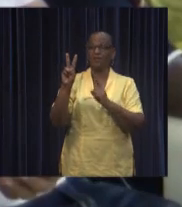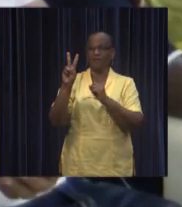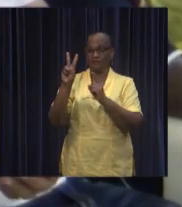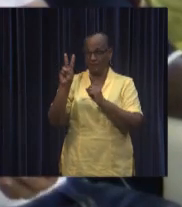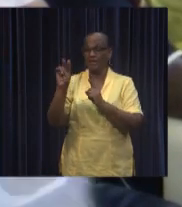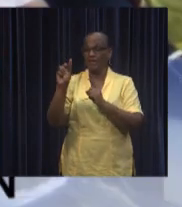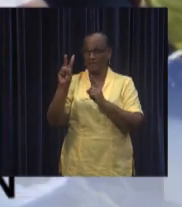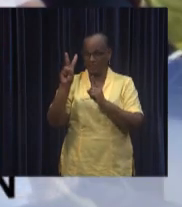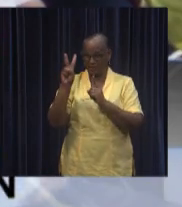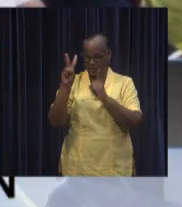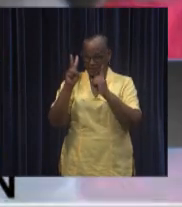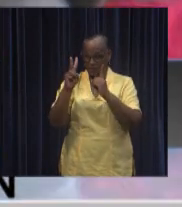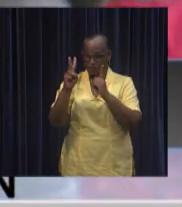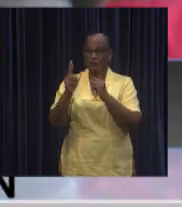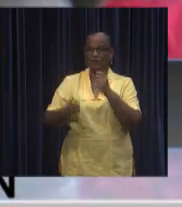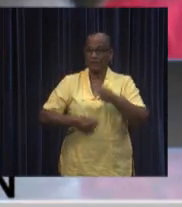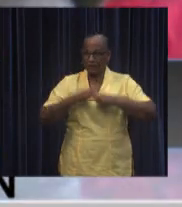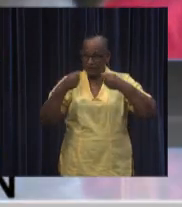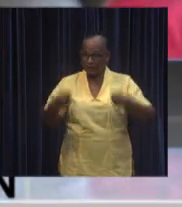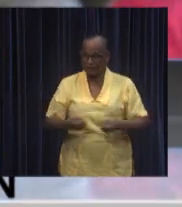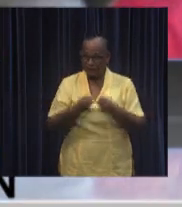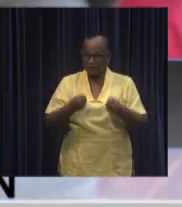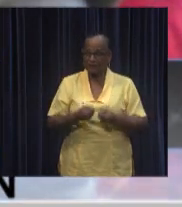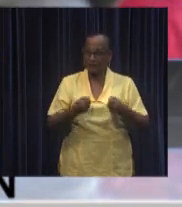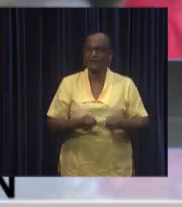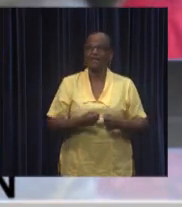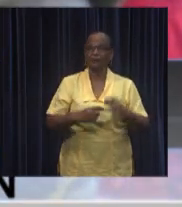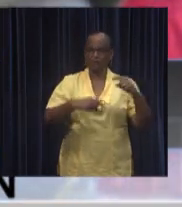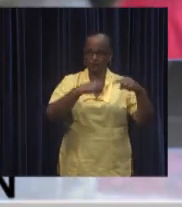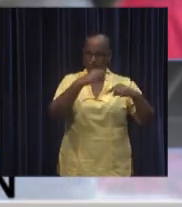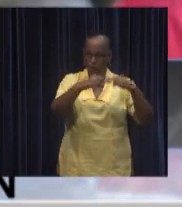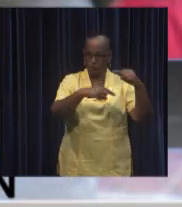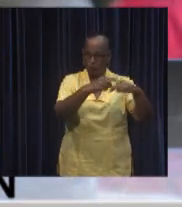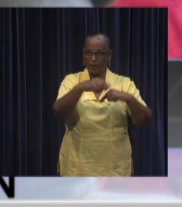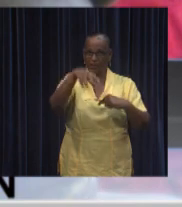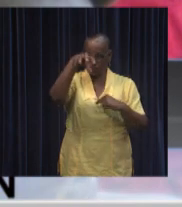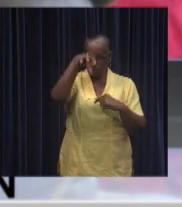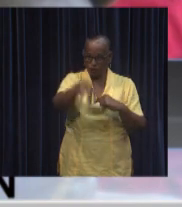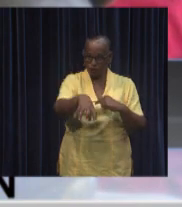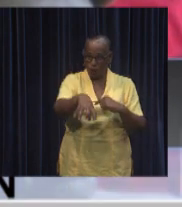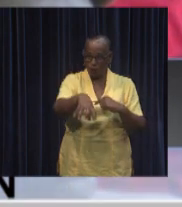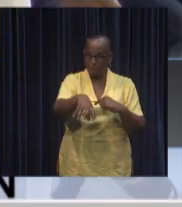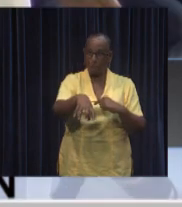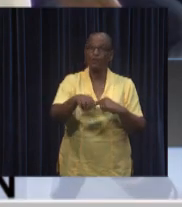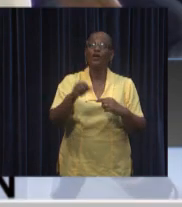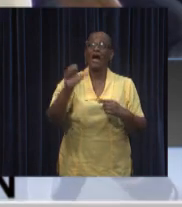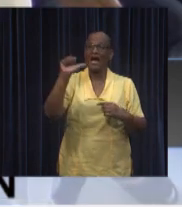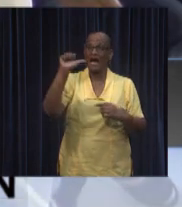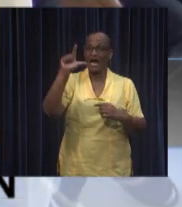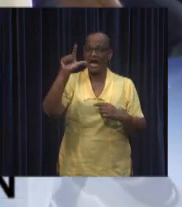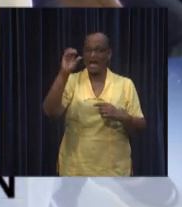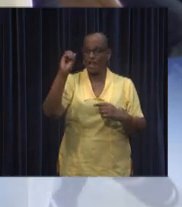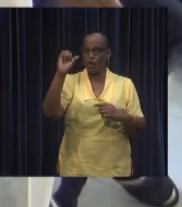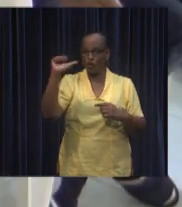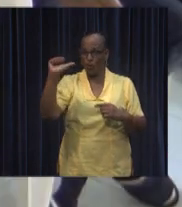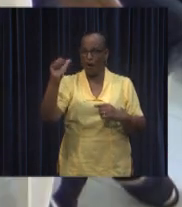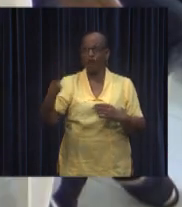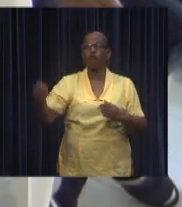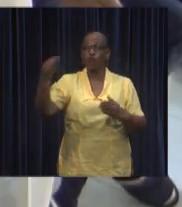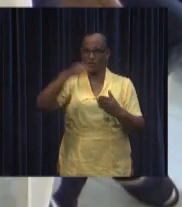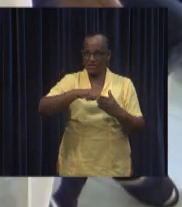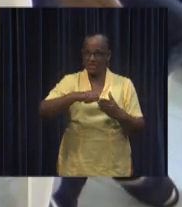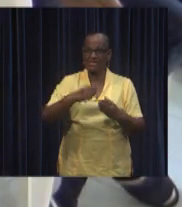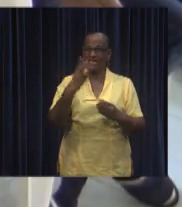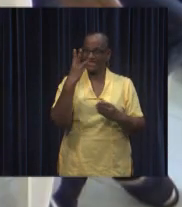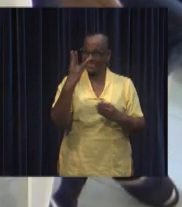until 2021. This program is funded by the Alcoa Foundation and is being carried out in